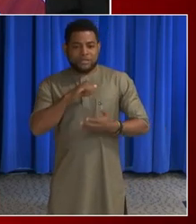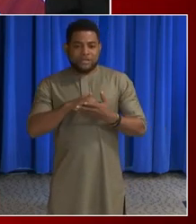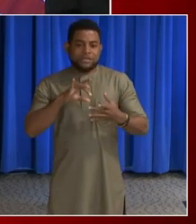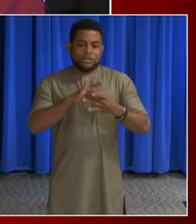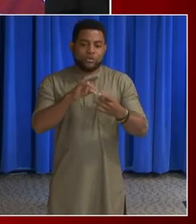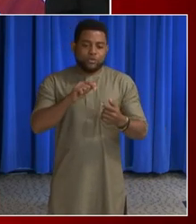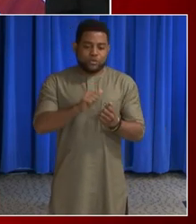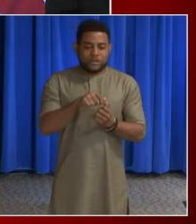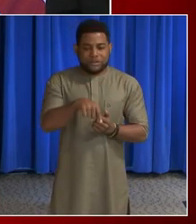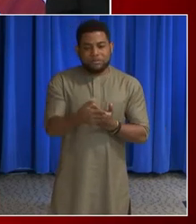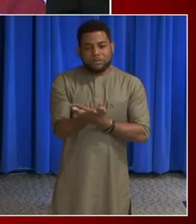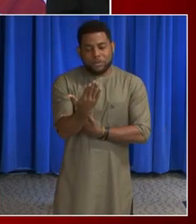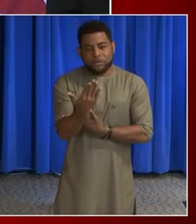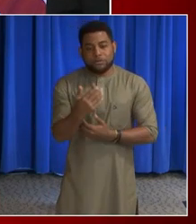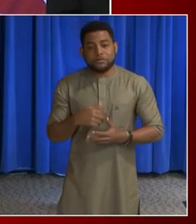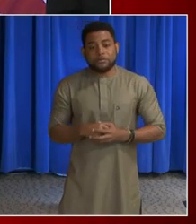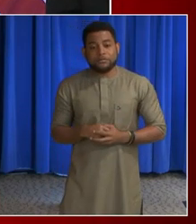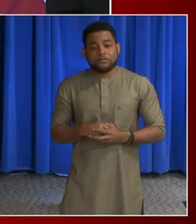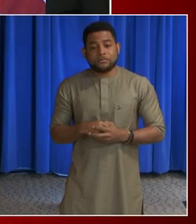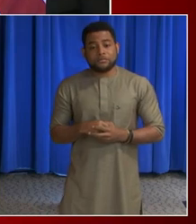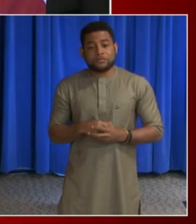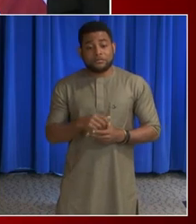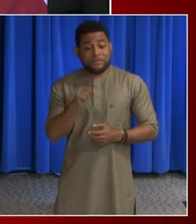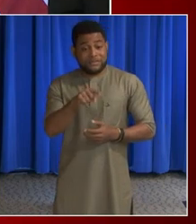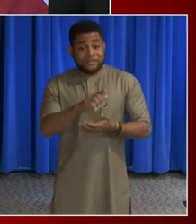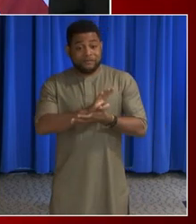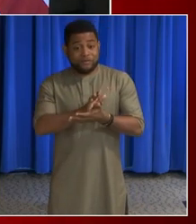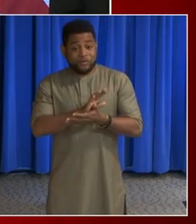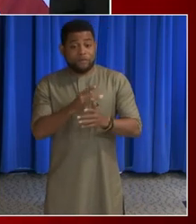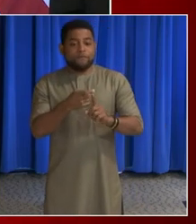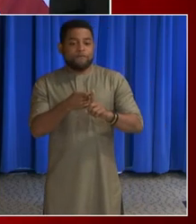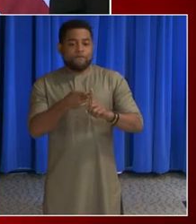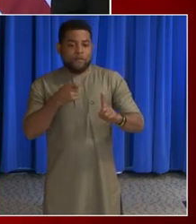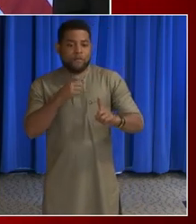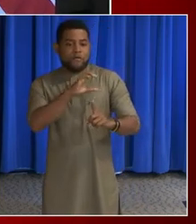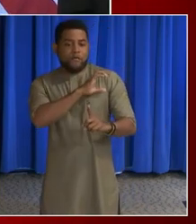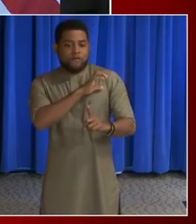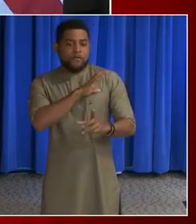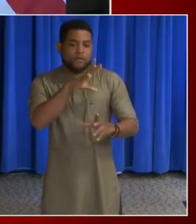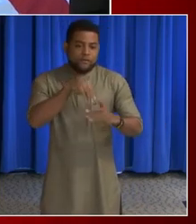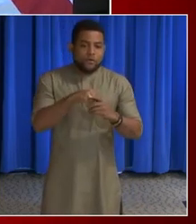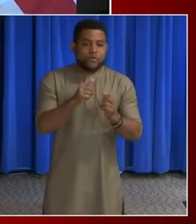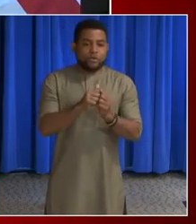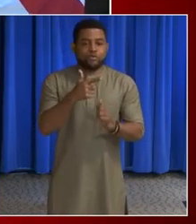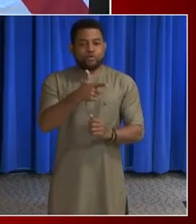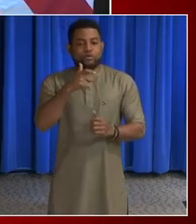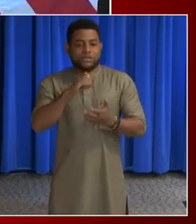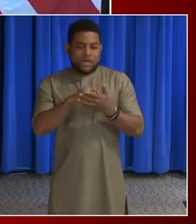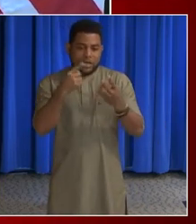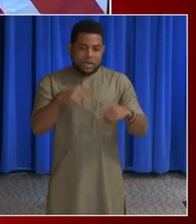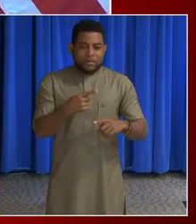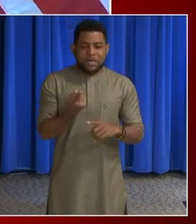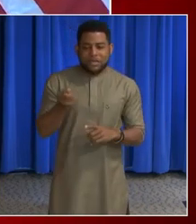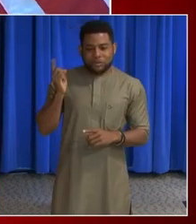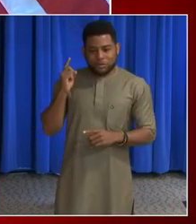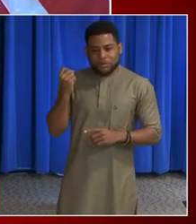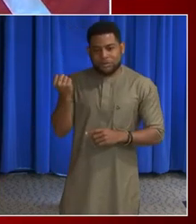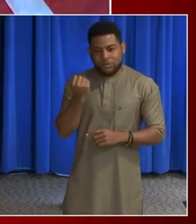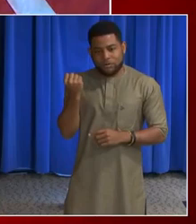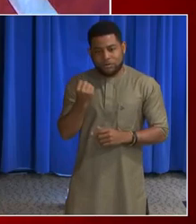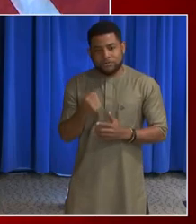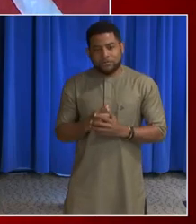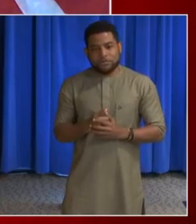The footage is from the officer-involved shooting that happened last Saturday and resulted in the death